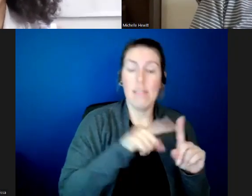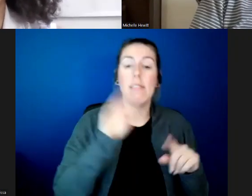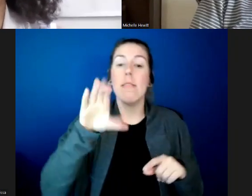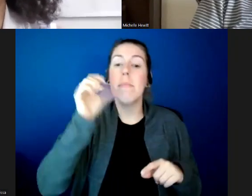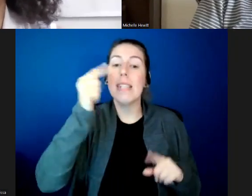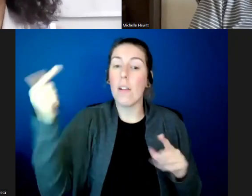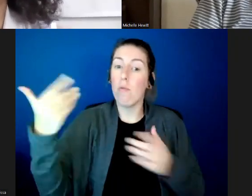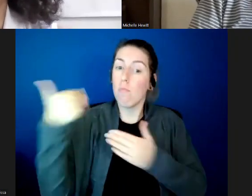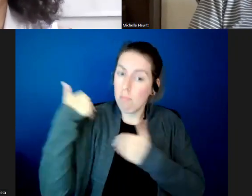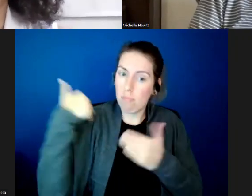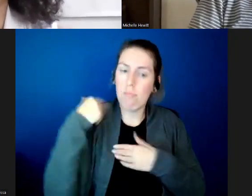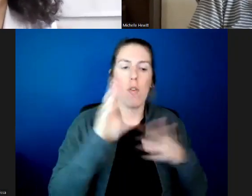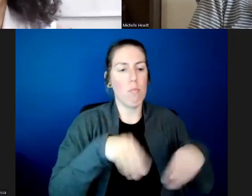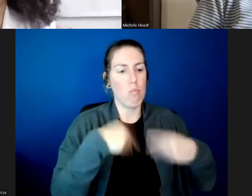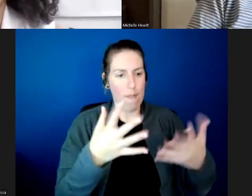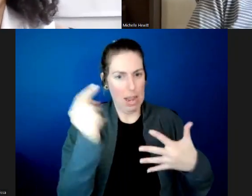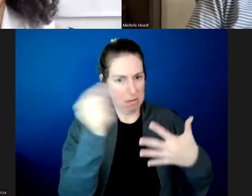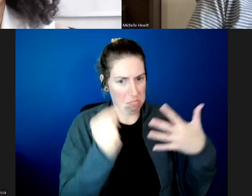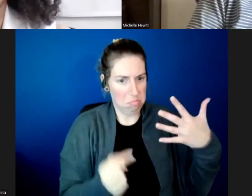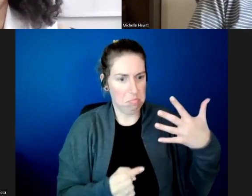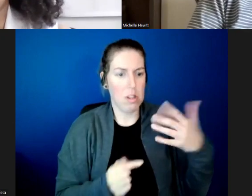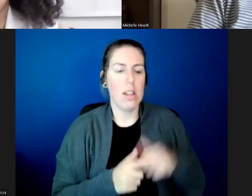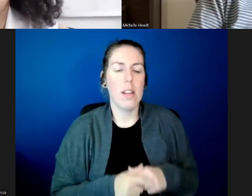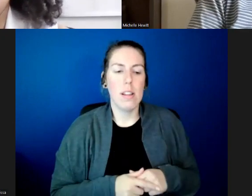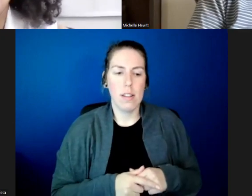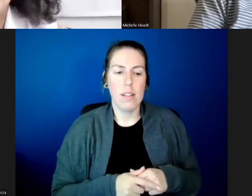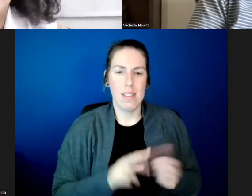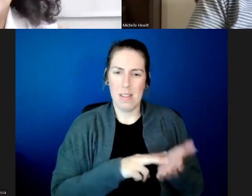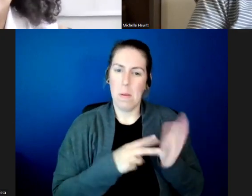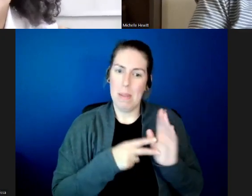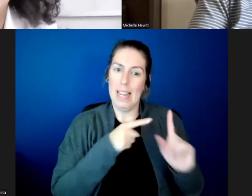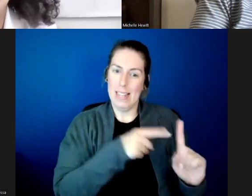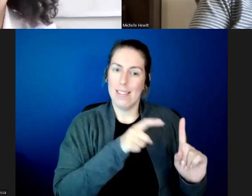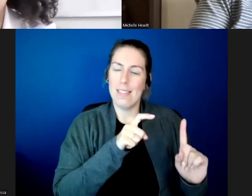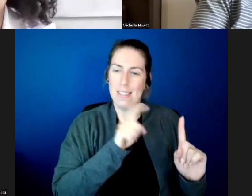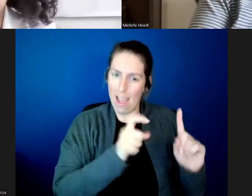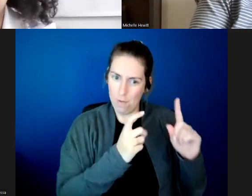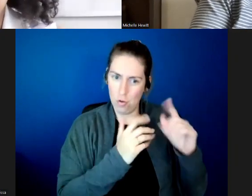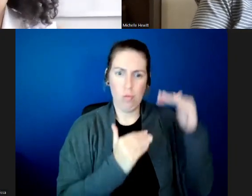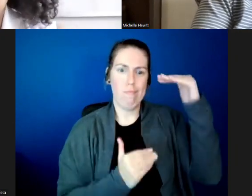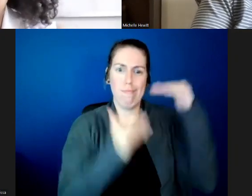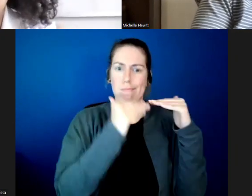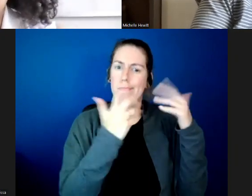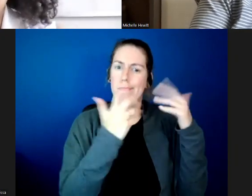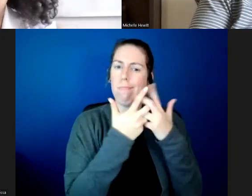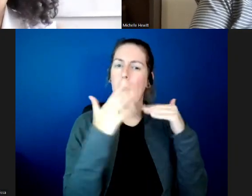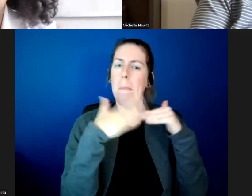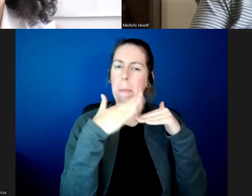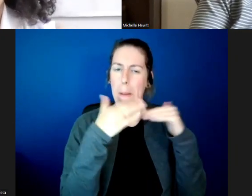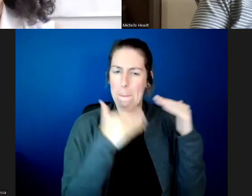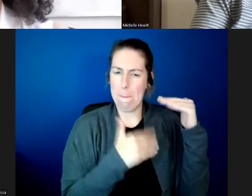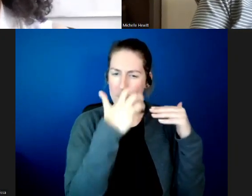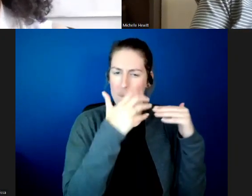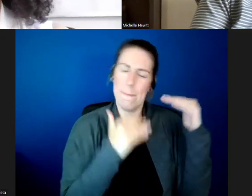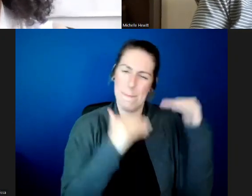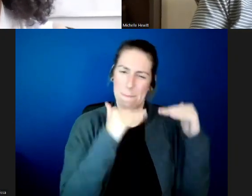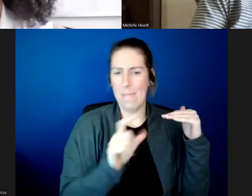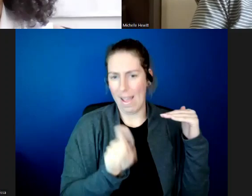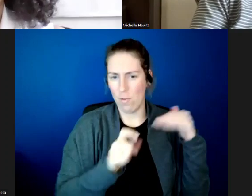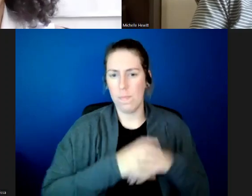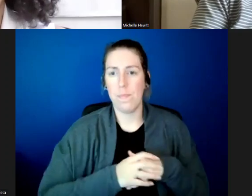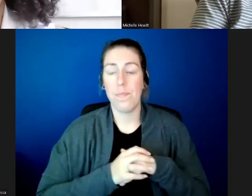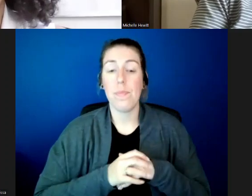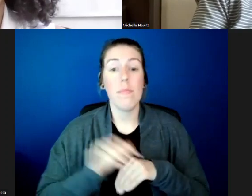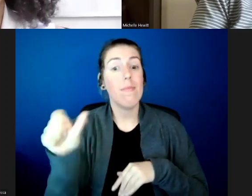is providing and therefore should also have to meet this minimum standards. And I think another piece we have to